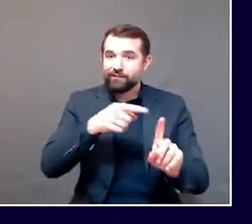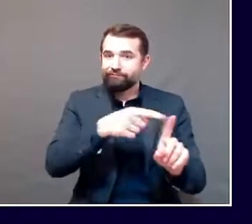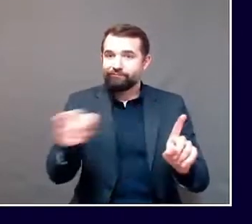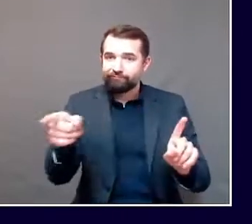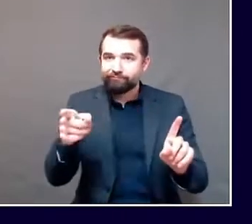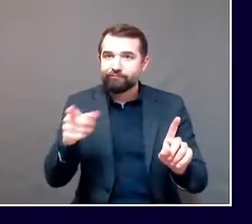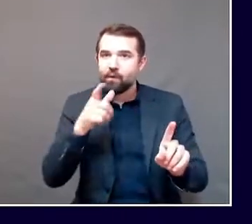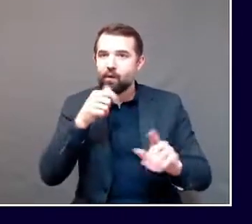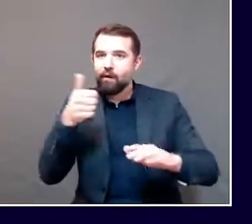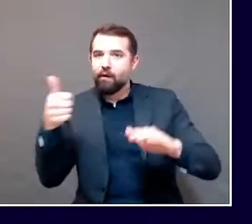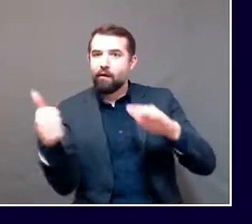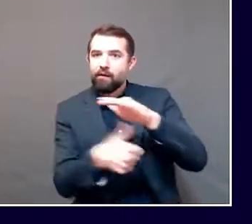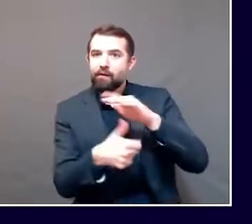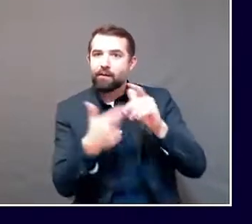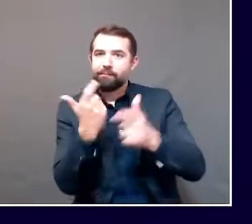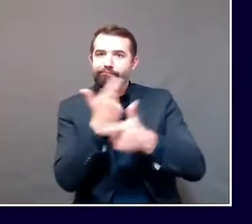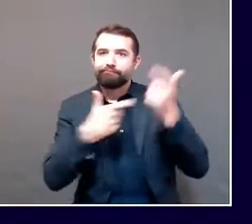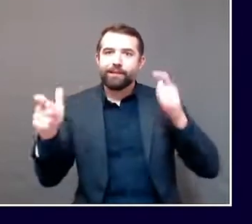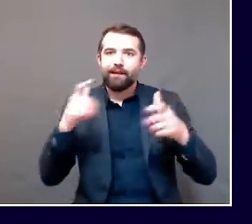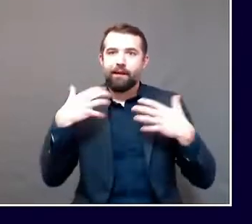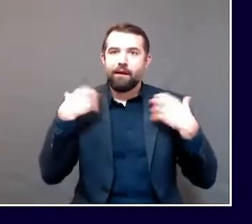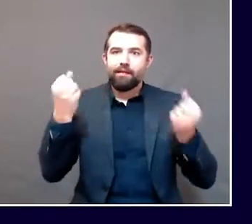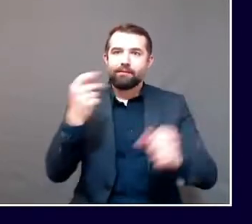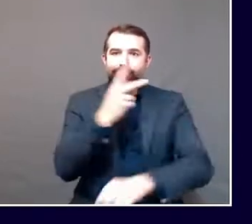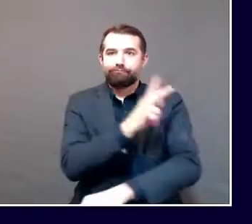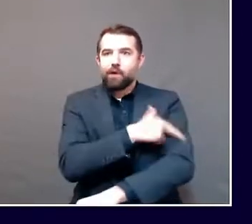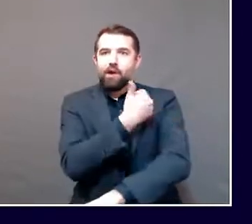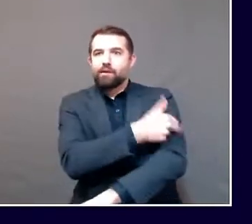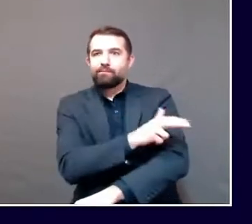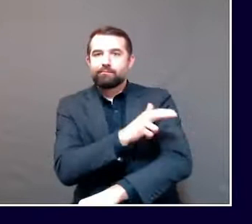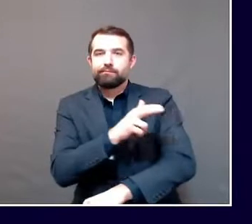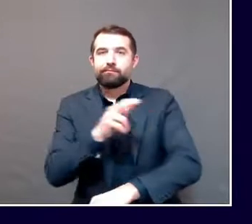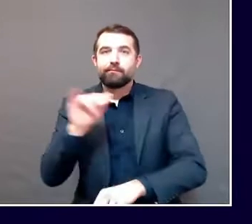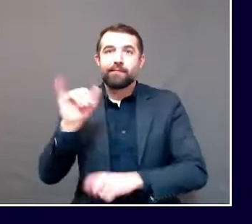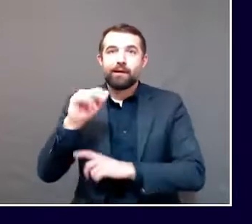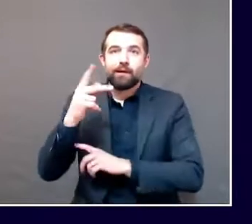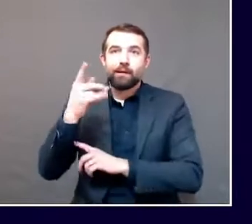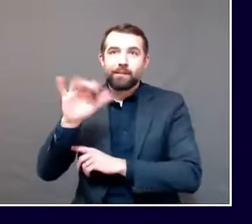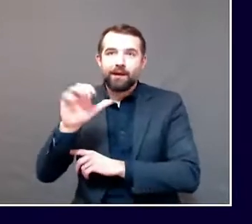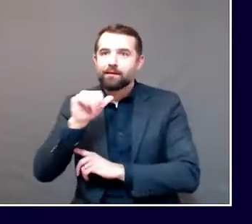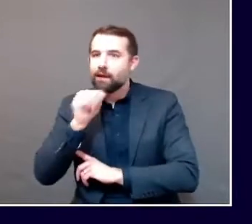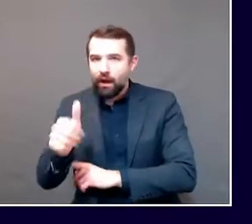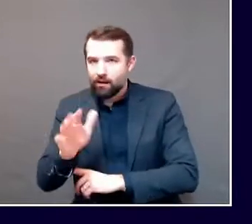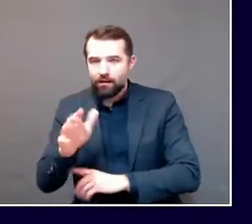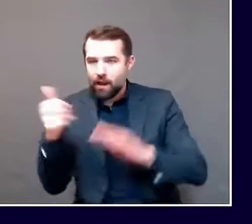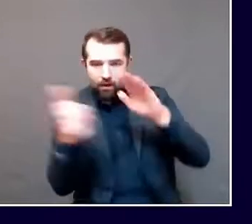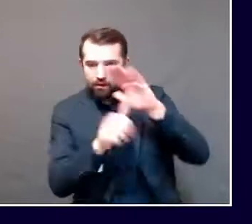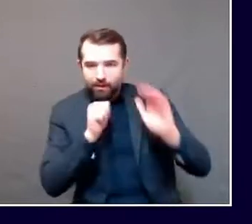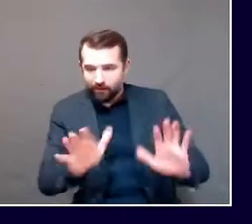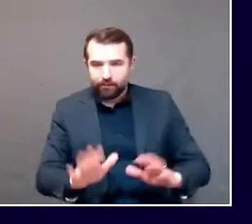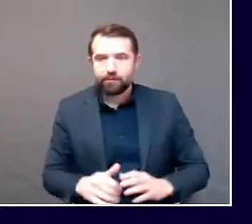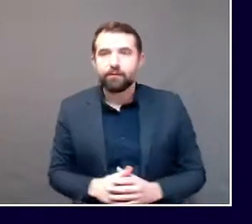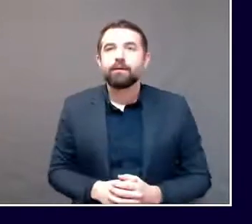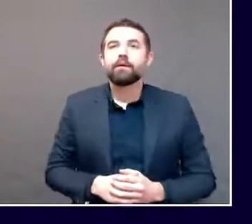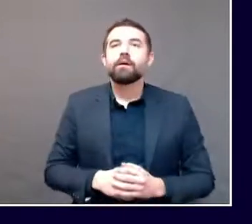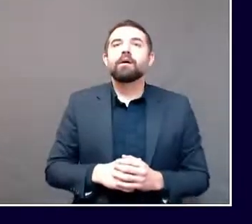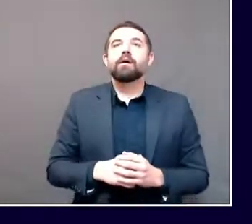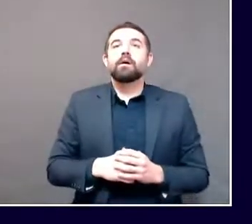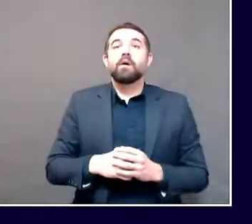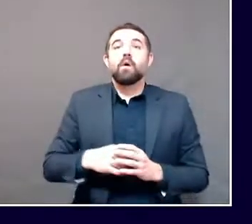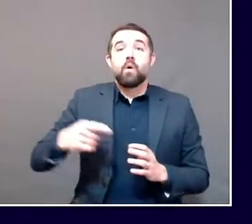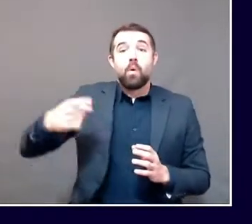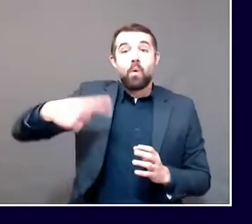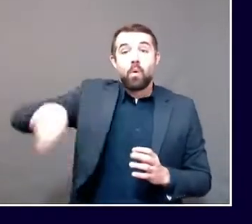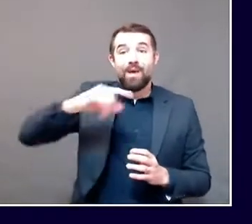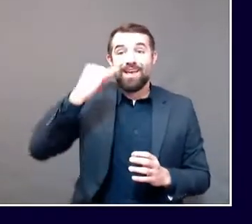healthcare systems in the state, like primary care providers, people in private practice, will be getting their vaccines. Is there any